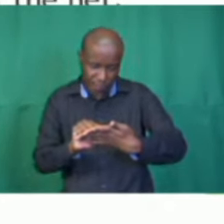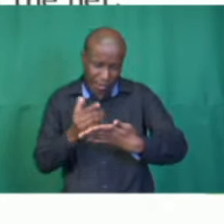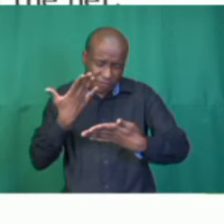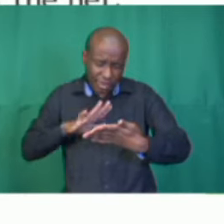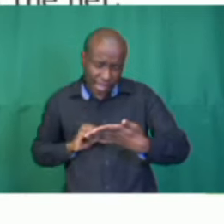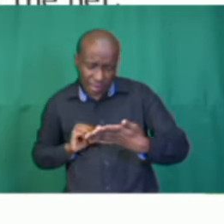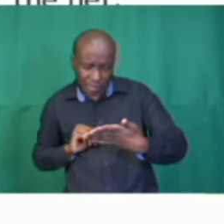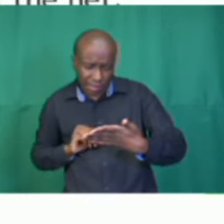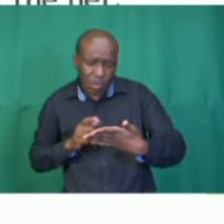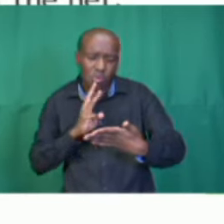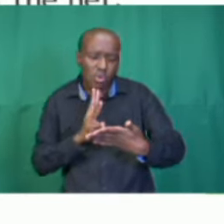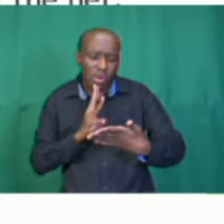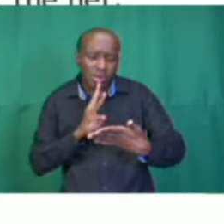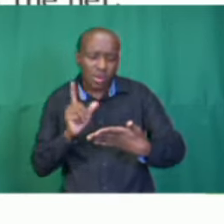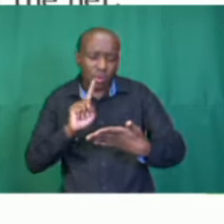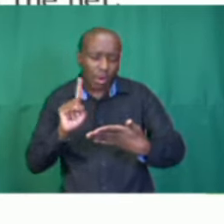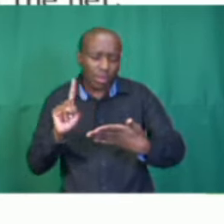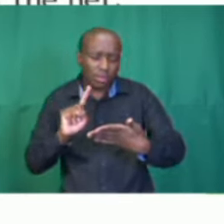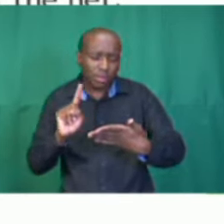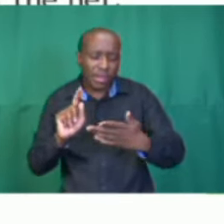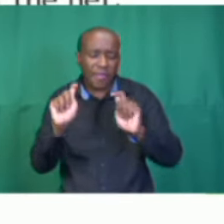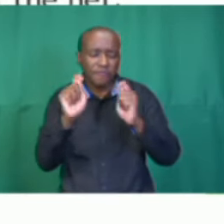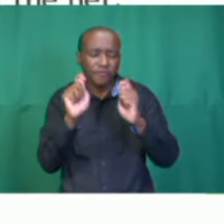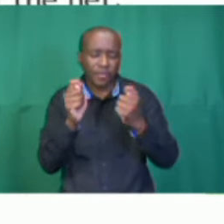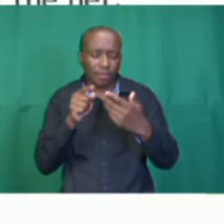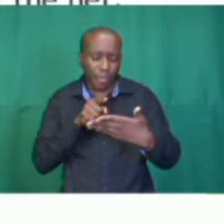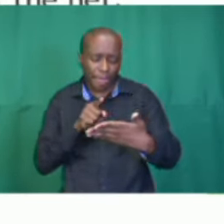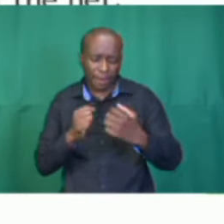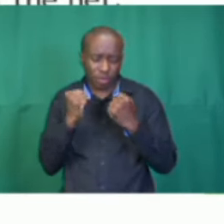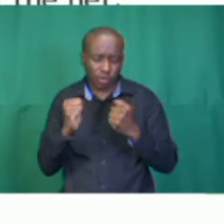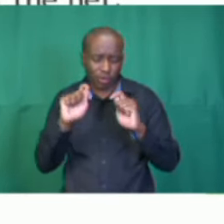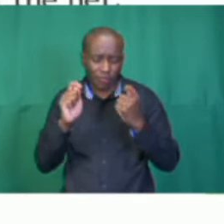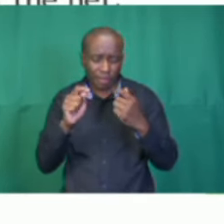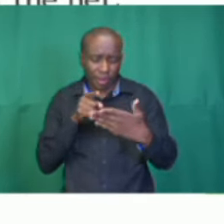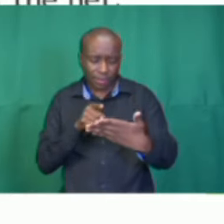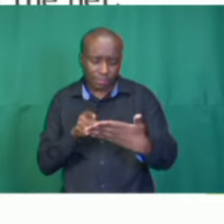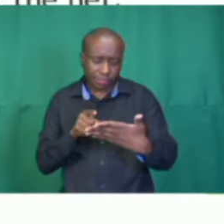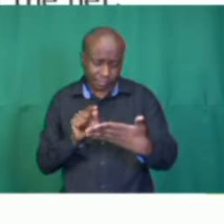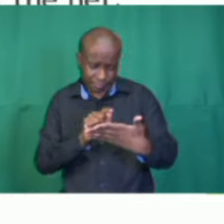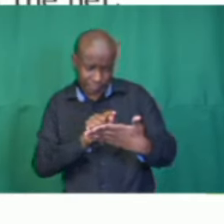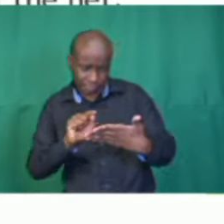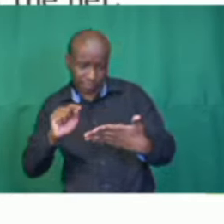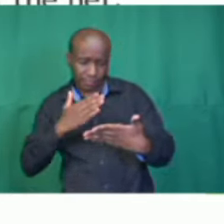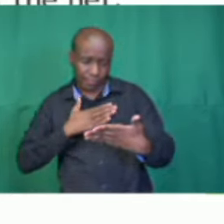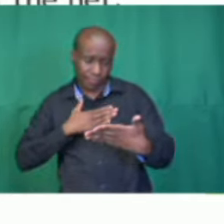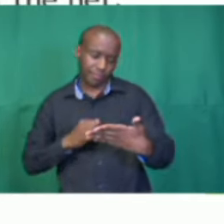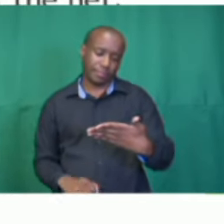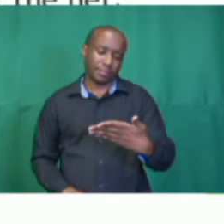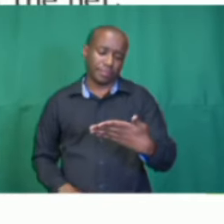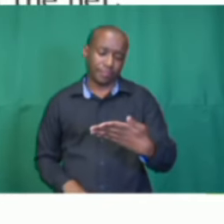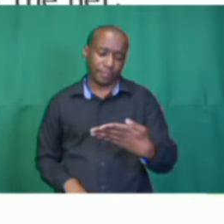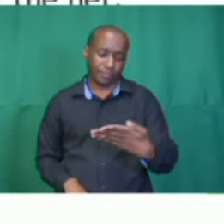underline this word. It is a verb, a very strong verb. Then the question is, maybe I may